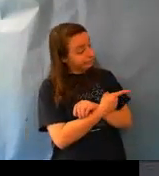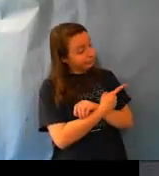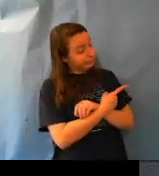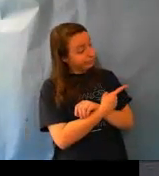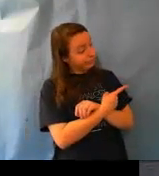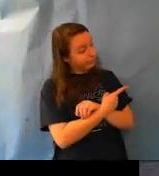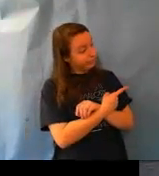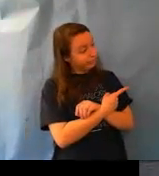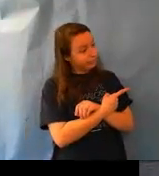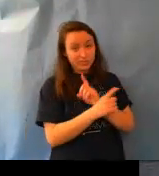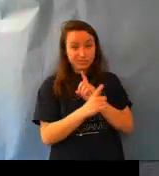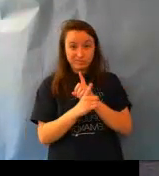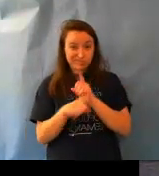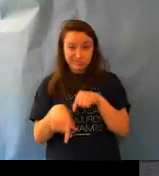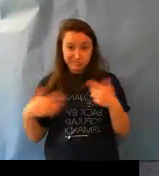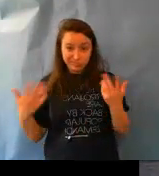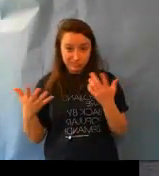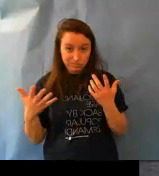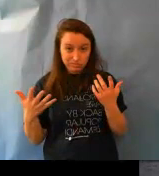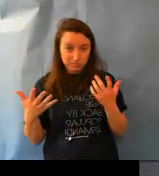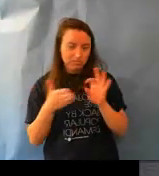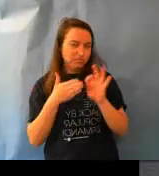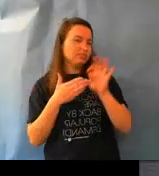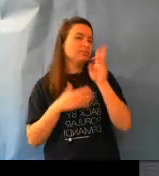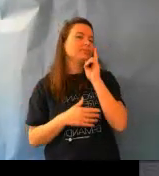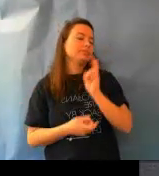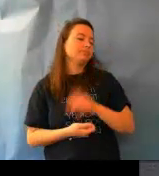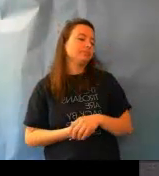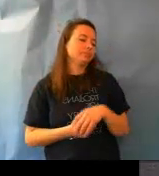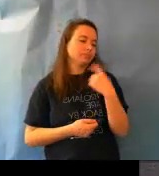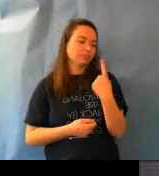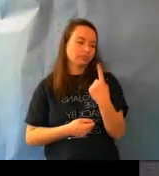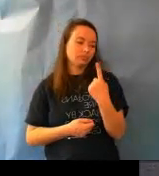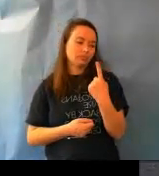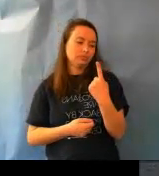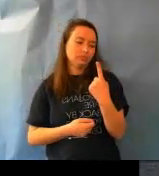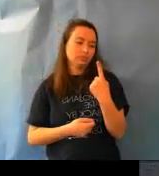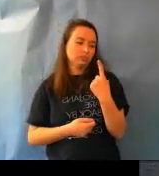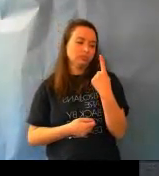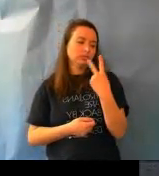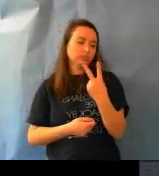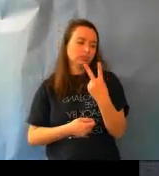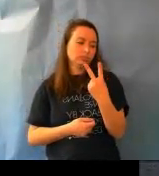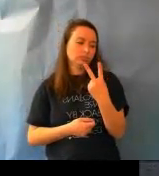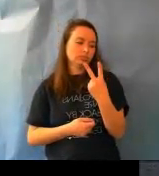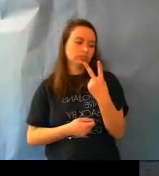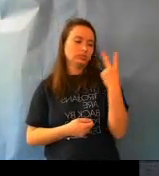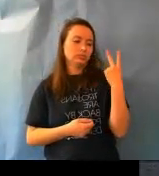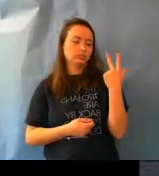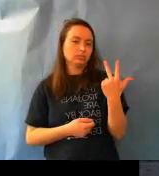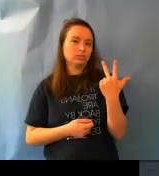equals something. So let's count how many are left. Ready? 1,